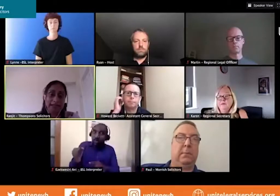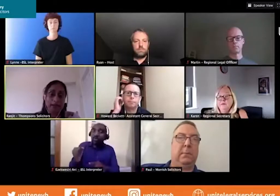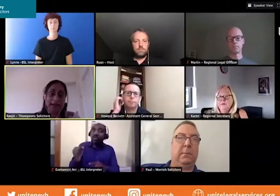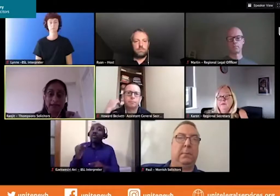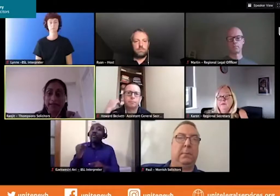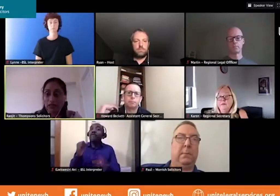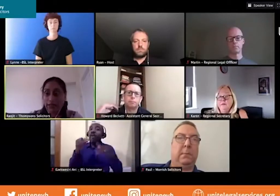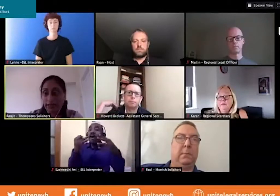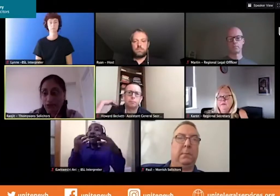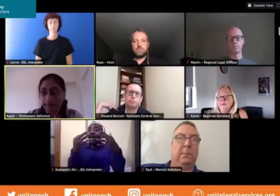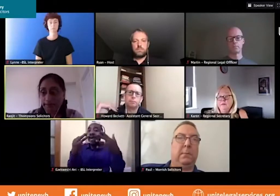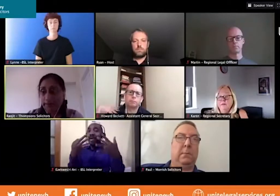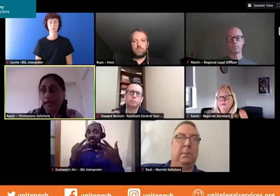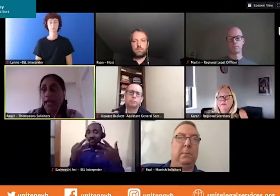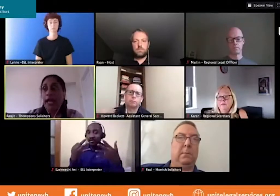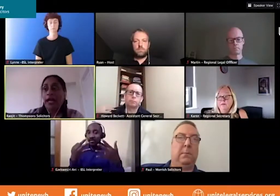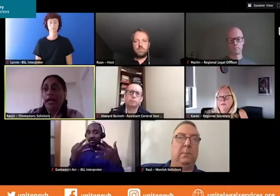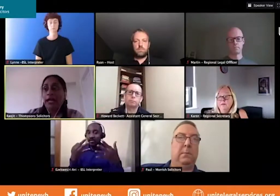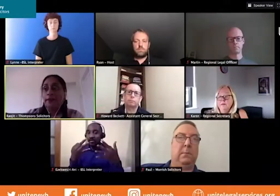out in the legislation.